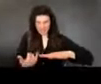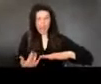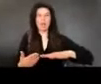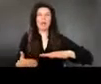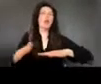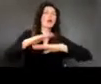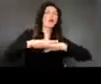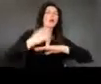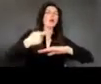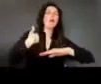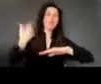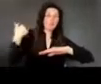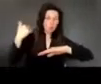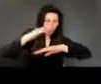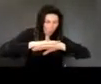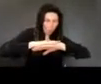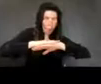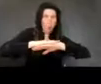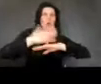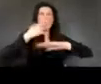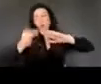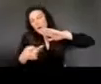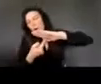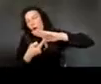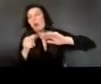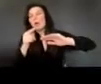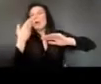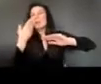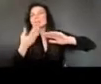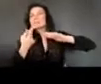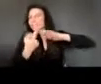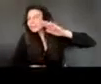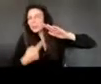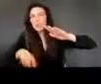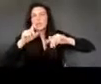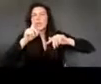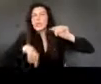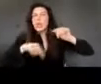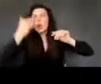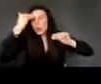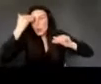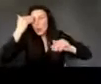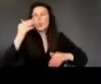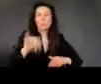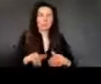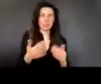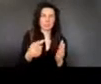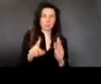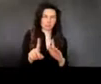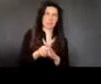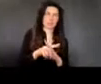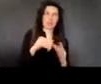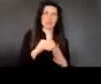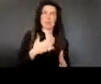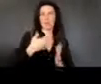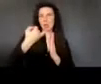is no longer present. And so that sort of manifests itself in the work